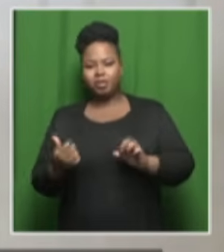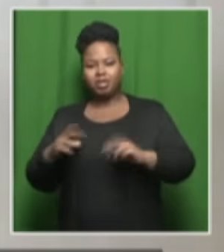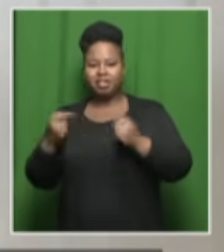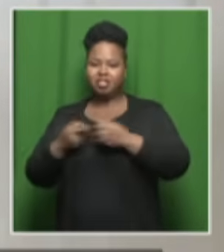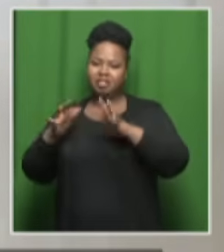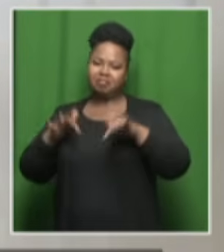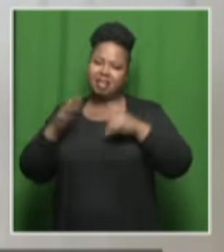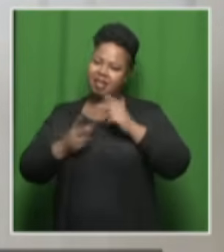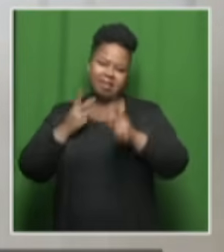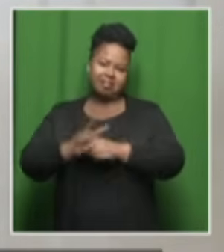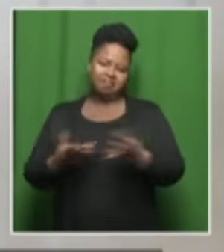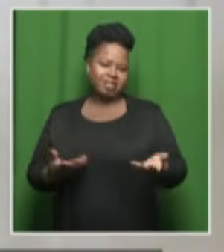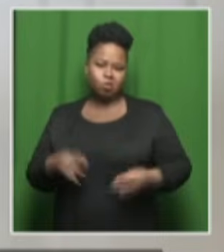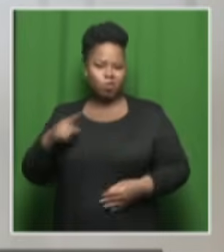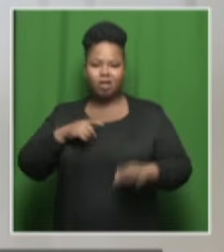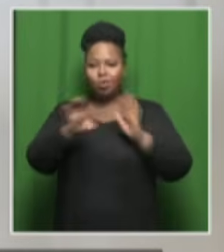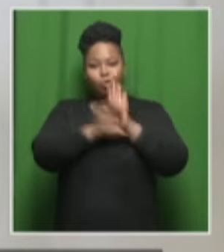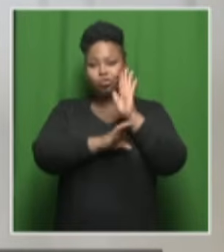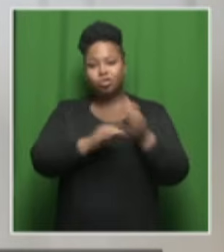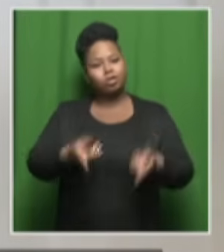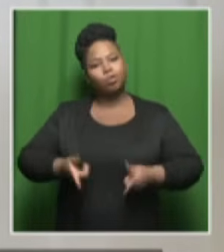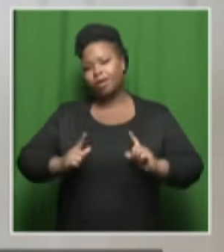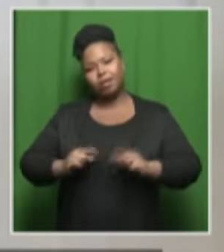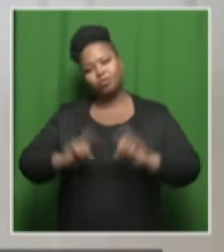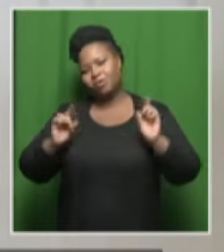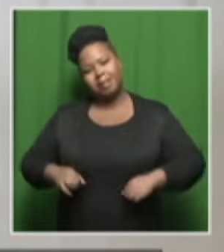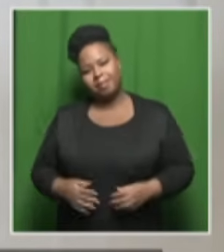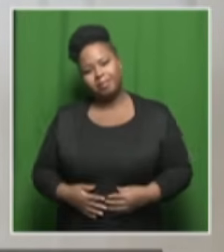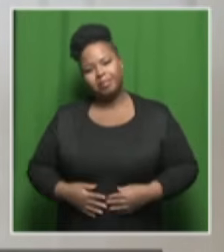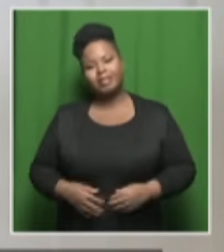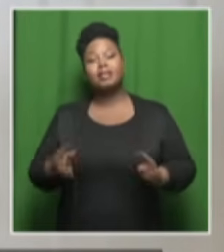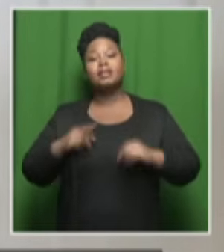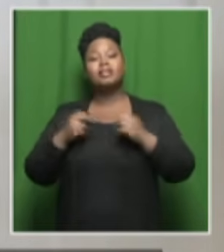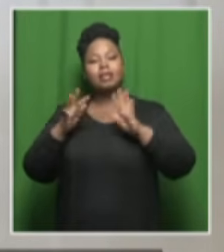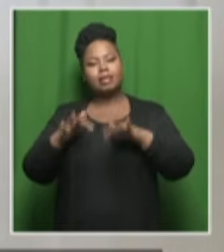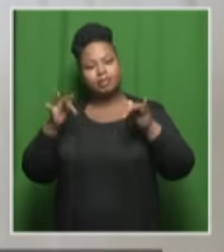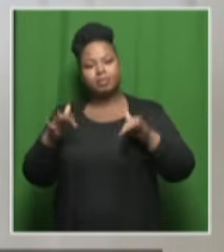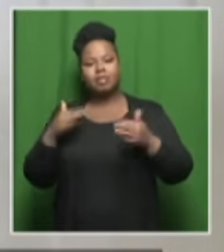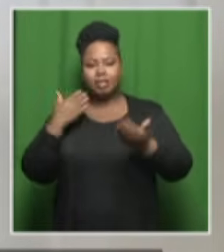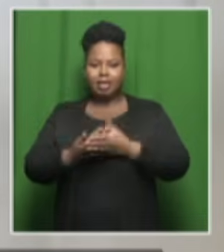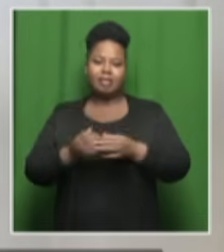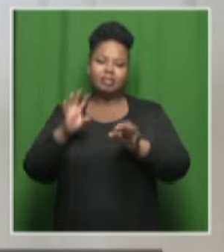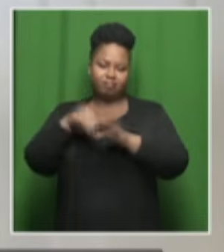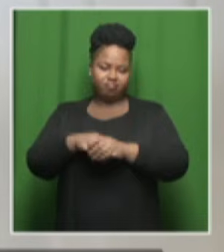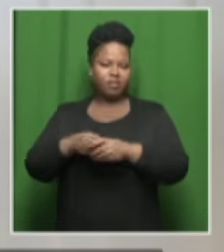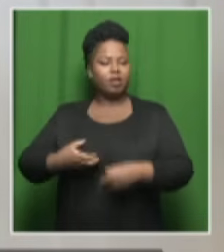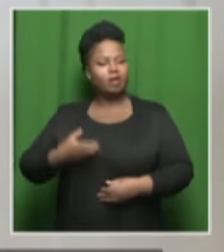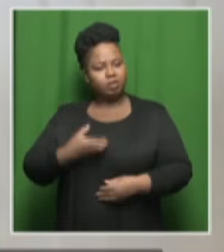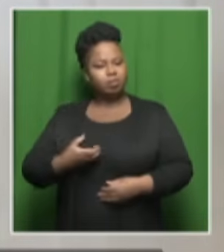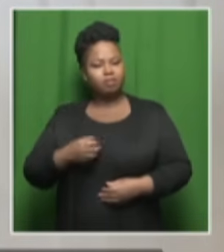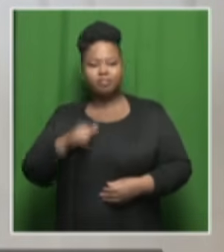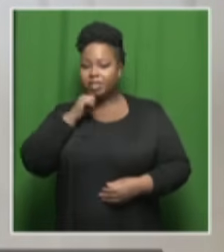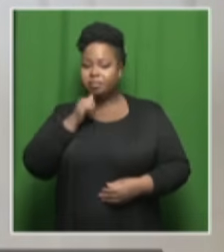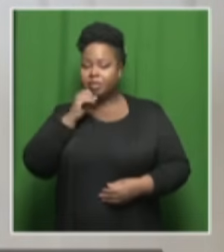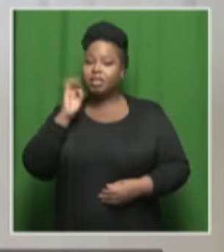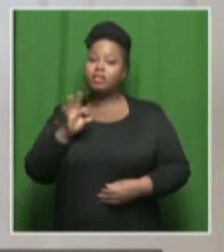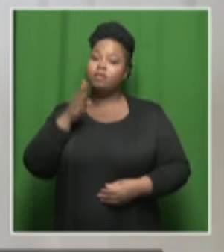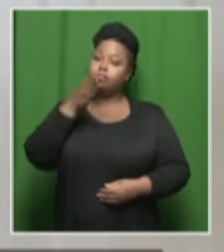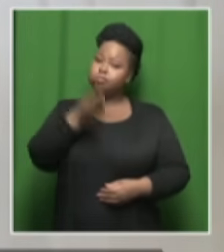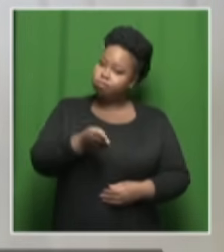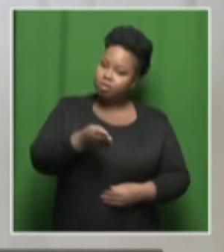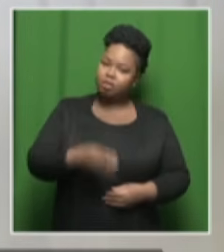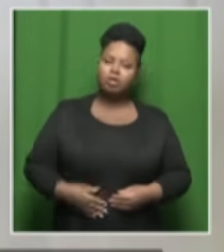serve again. Firstly, the Constitution does not allow him to do that. It's only the National Assembly in which he can serve comfortably in. And even if he does so, there's